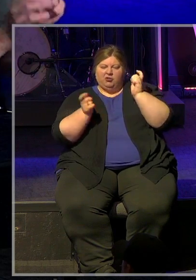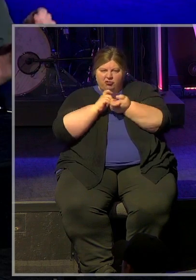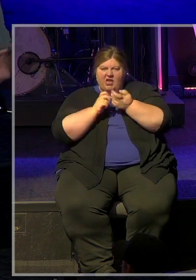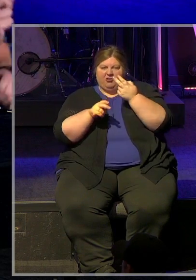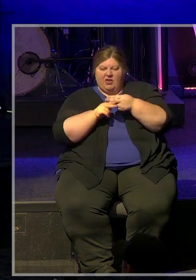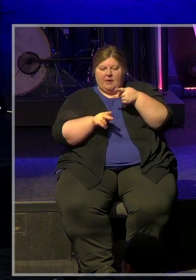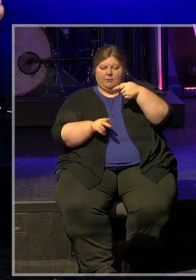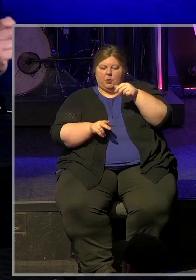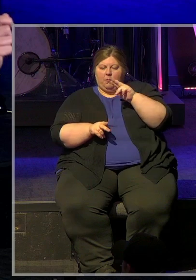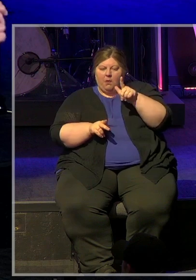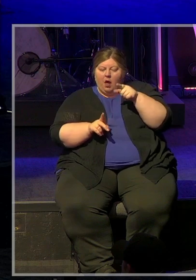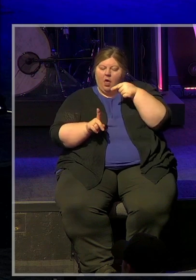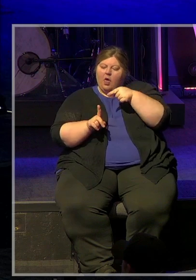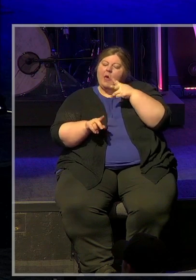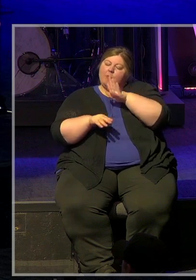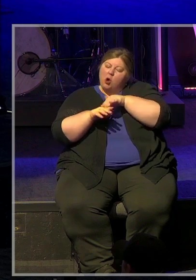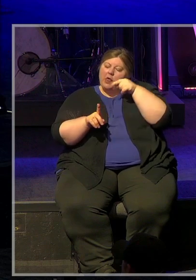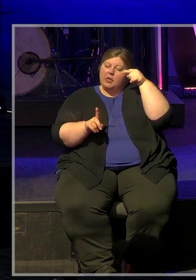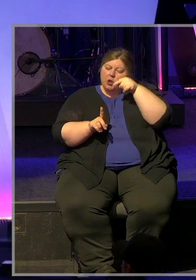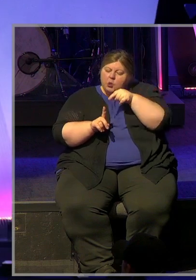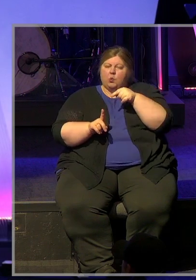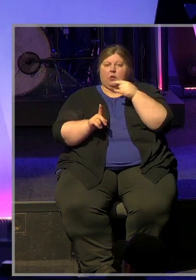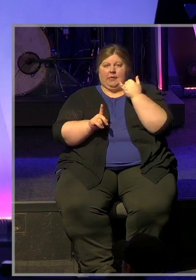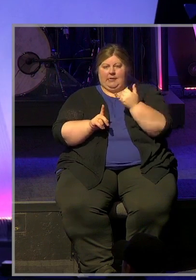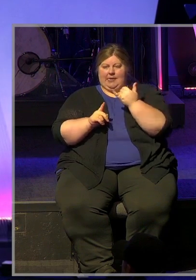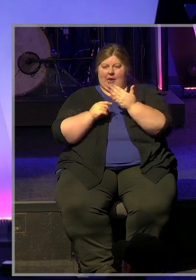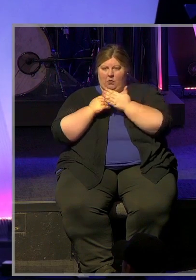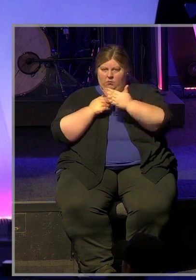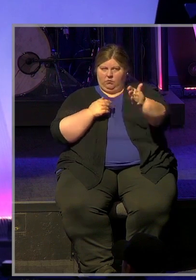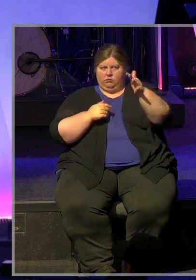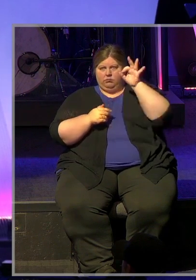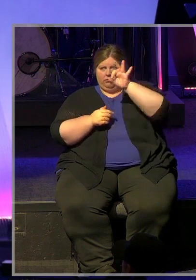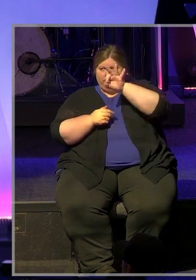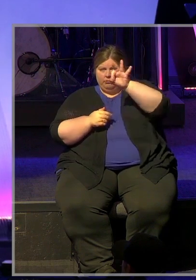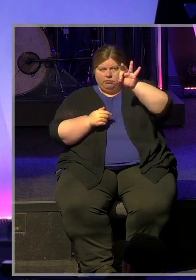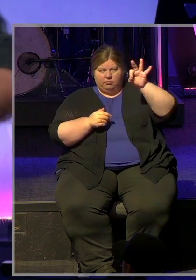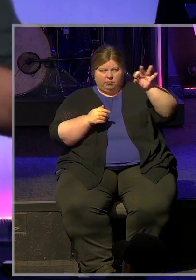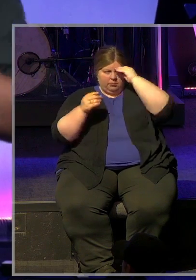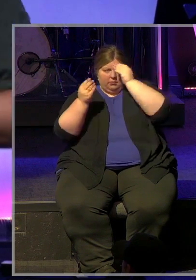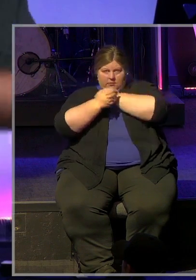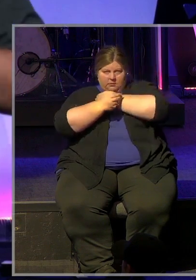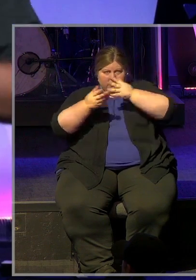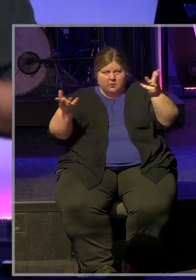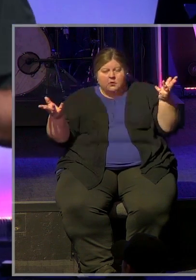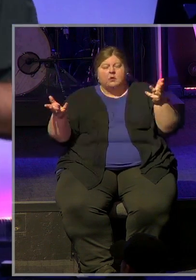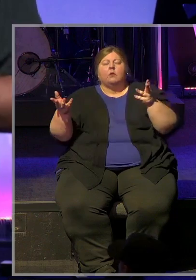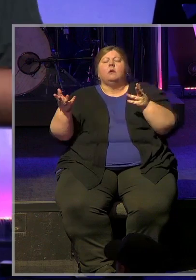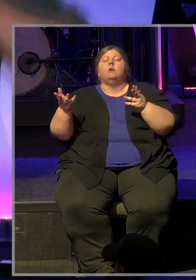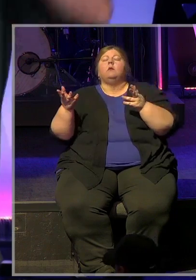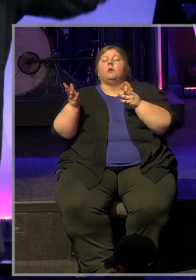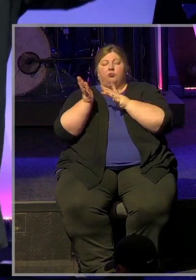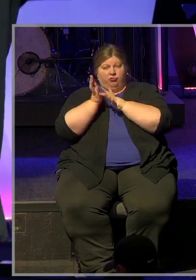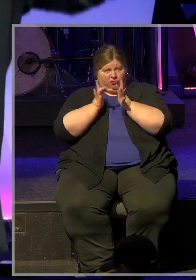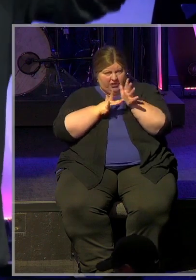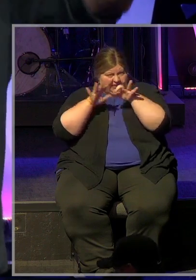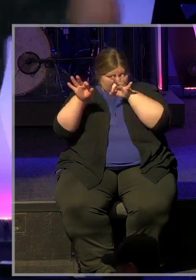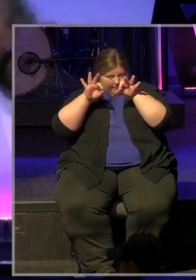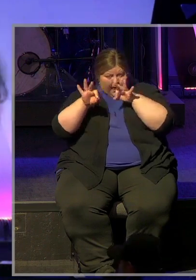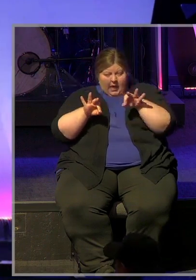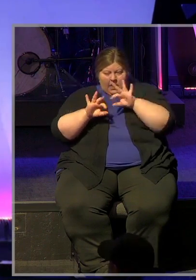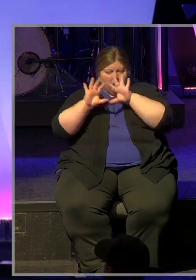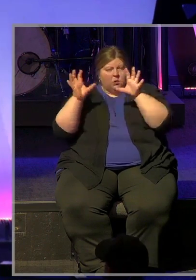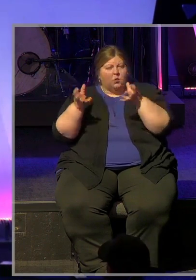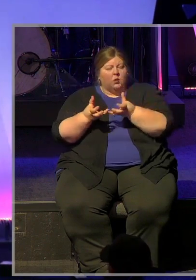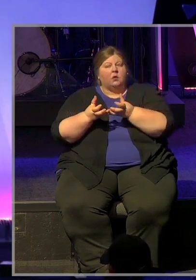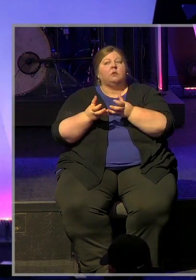Saul, now Paul, I am calling you to take my message, my gospel, the news about me, Jesus, to the world,